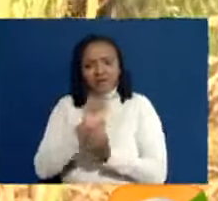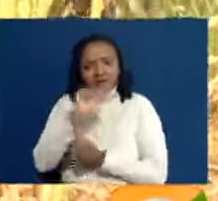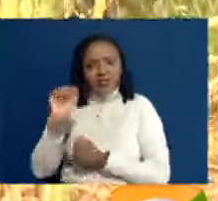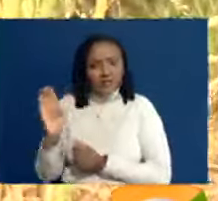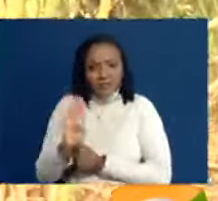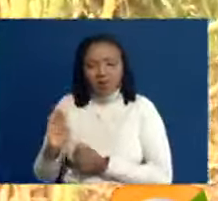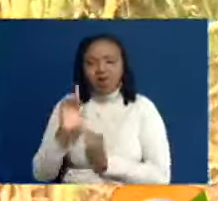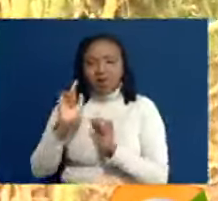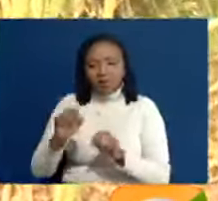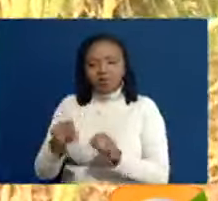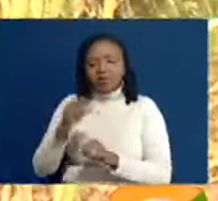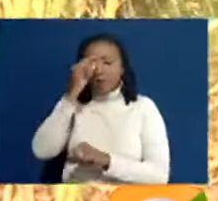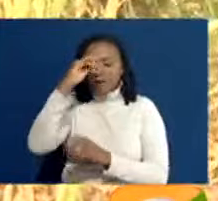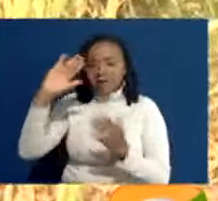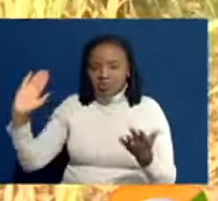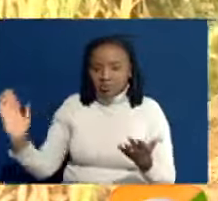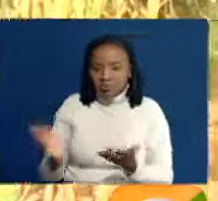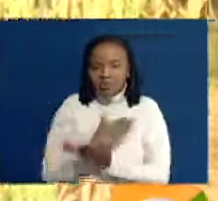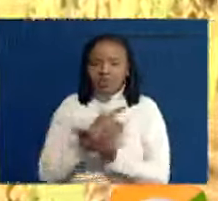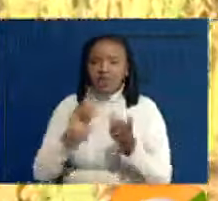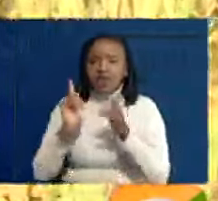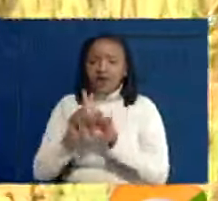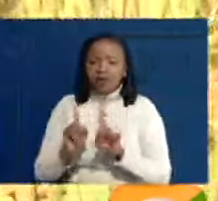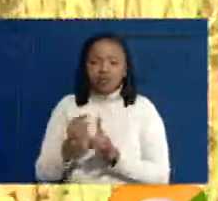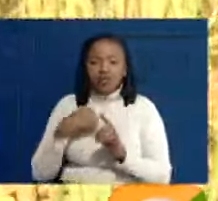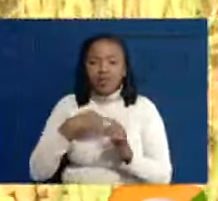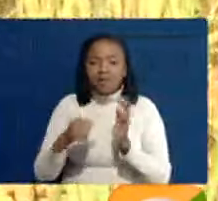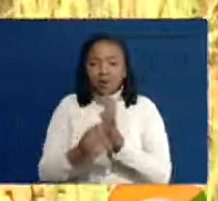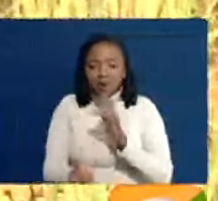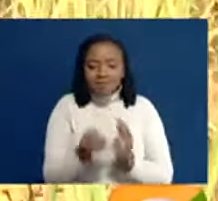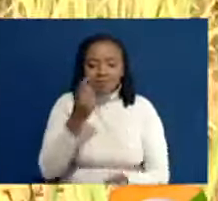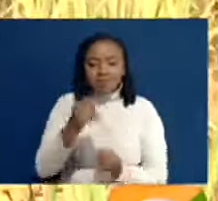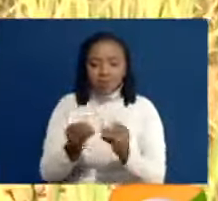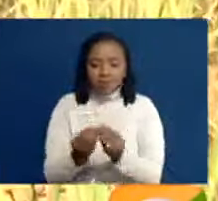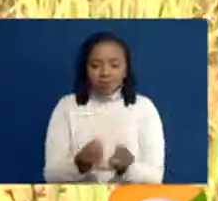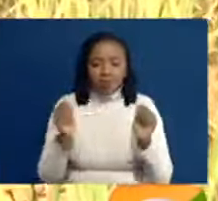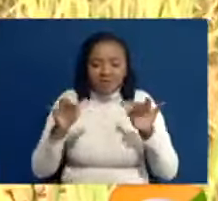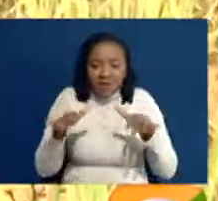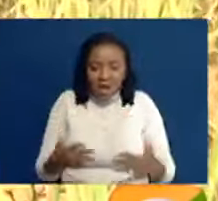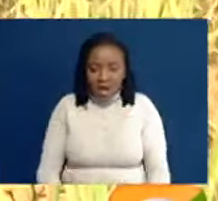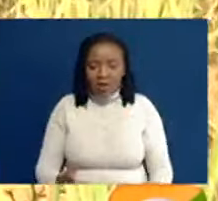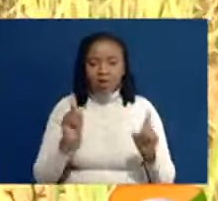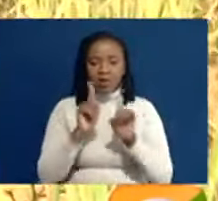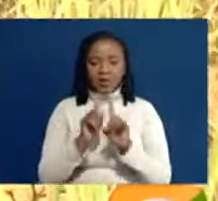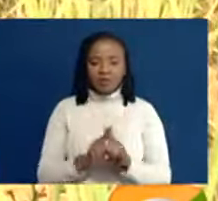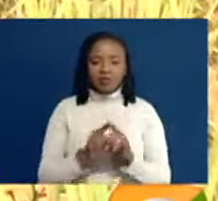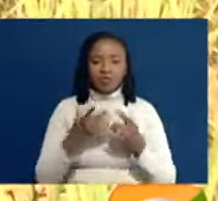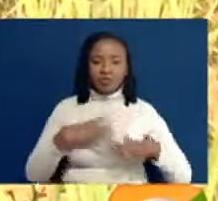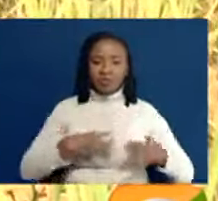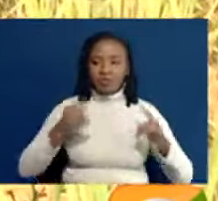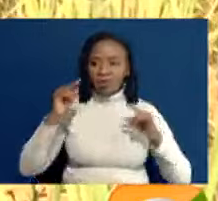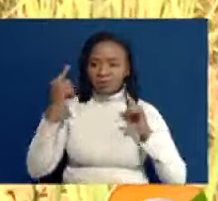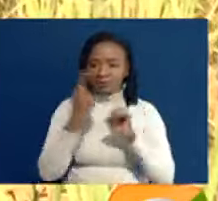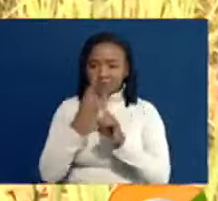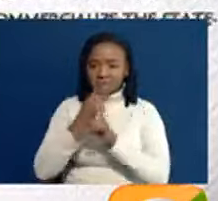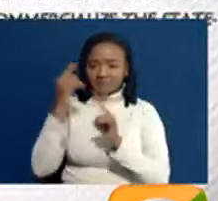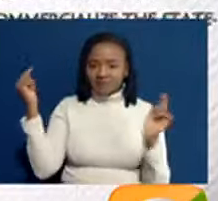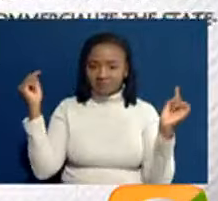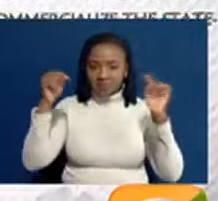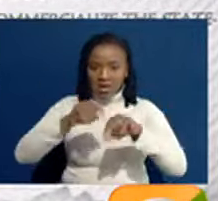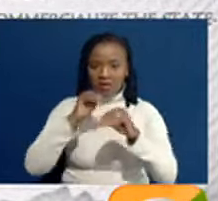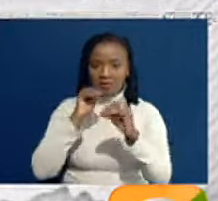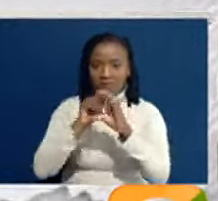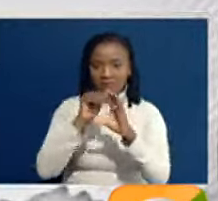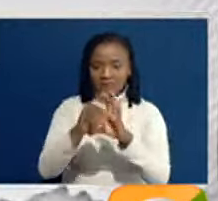shillings, enhance efficient settlement of disputes, and enforcing zoning to incentivize investors into the sector.